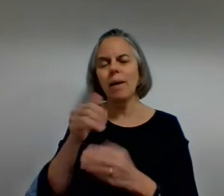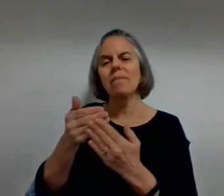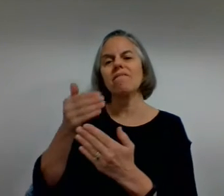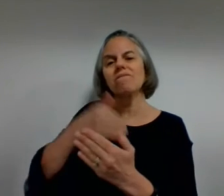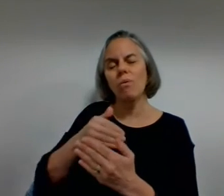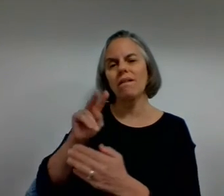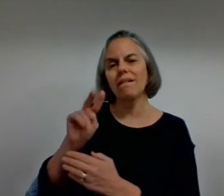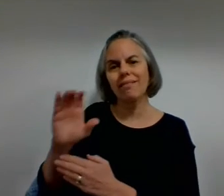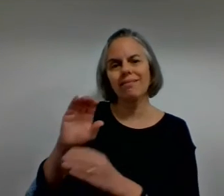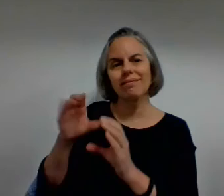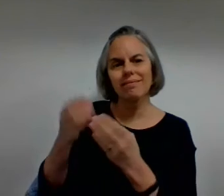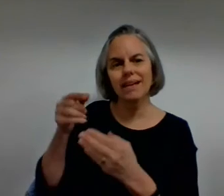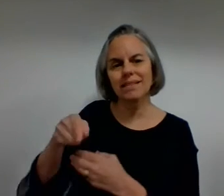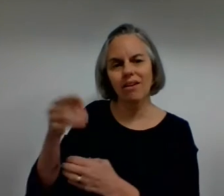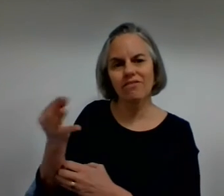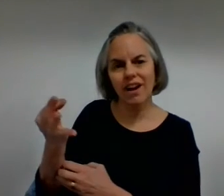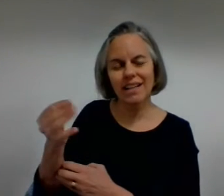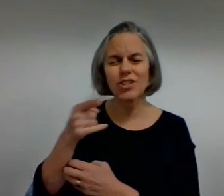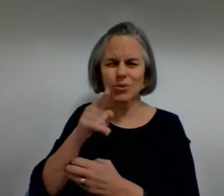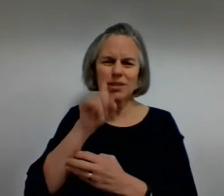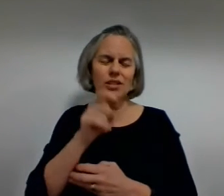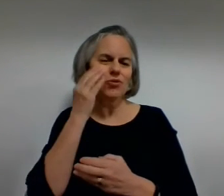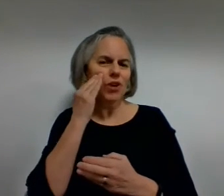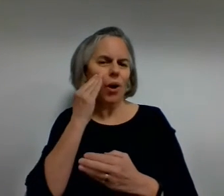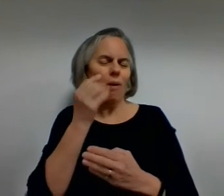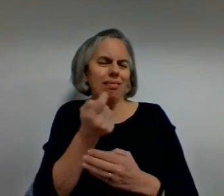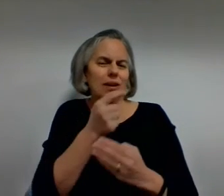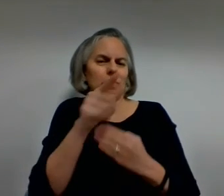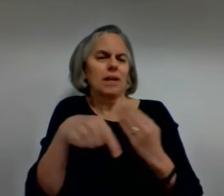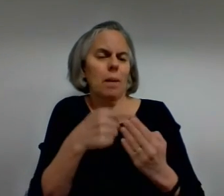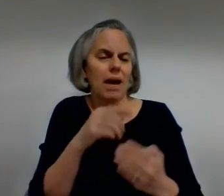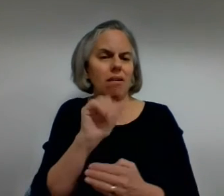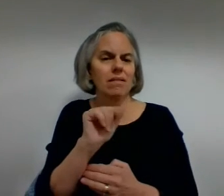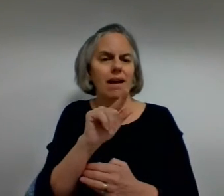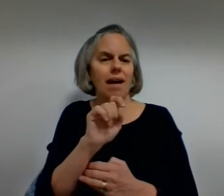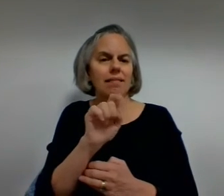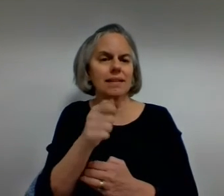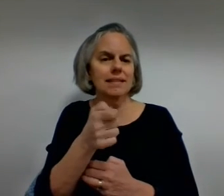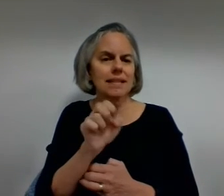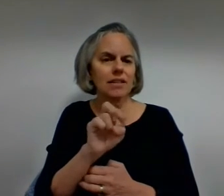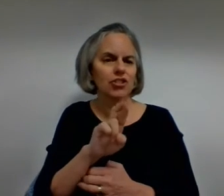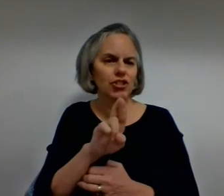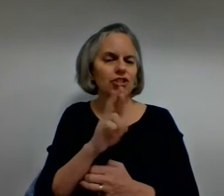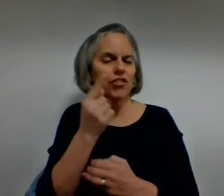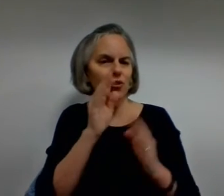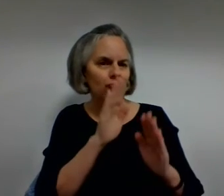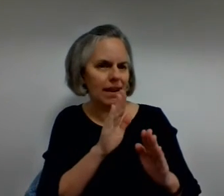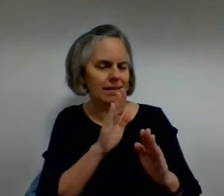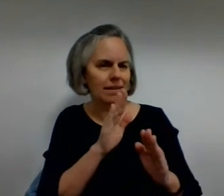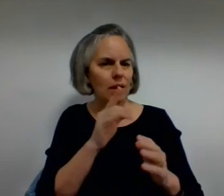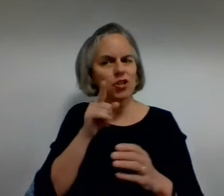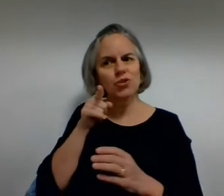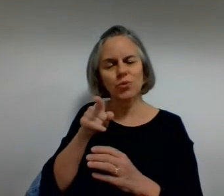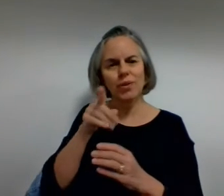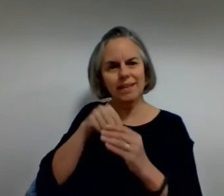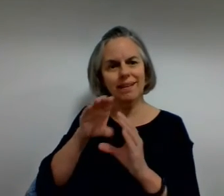on Friday, because you want to know a little bit about Alexander the Great before you come to class and have to make some judgments about him. You're going to